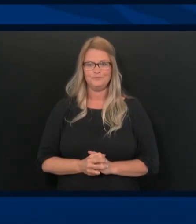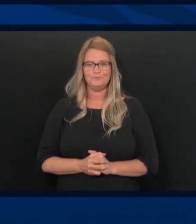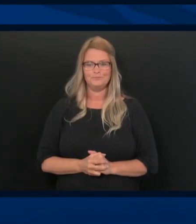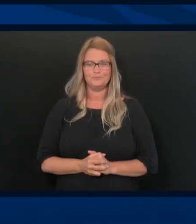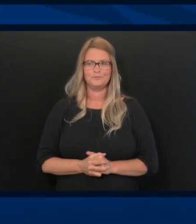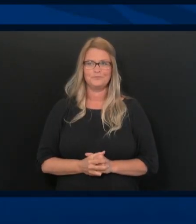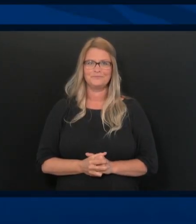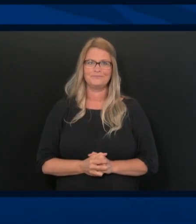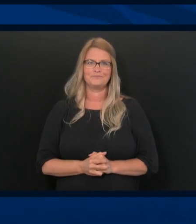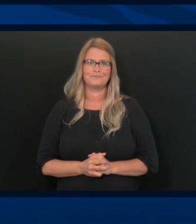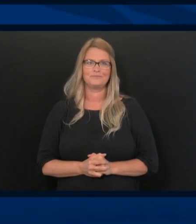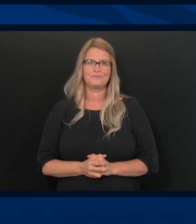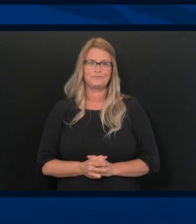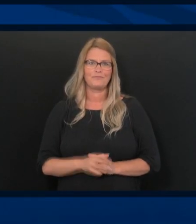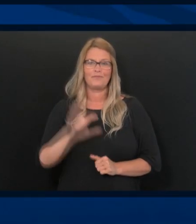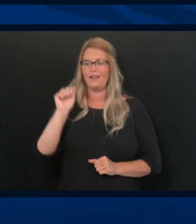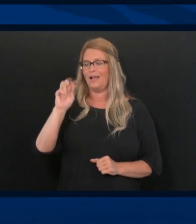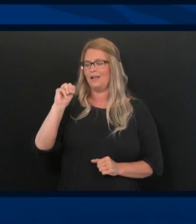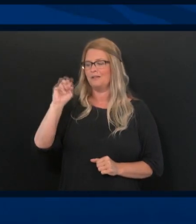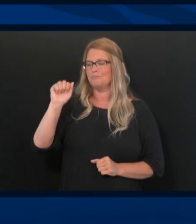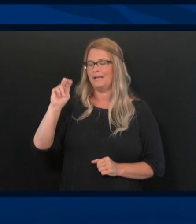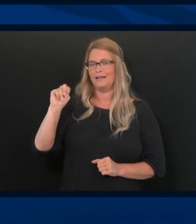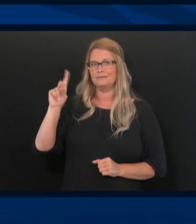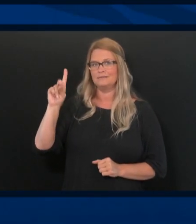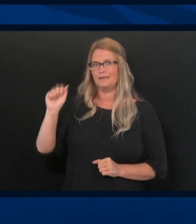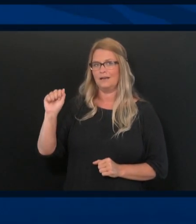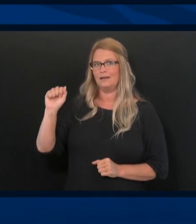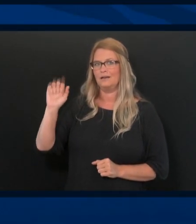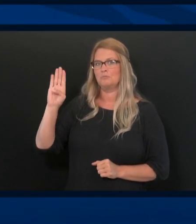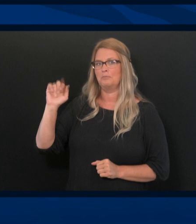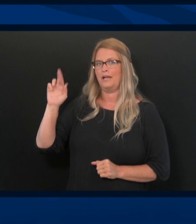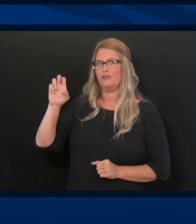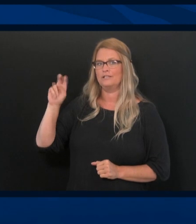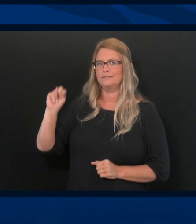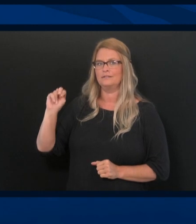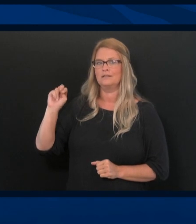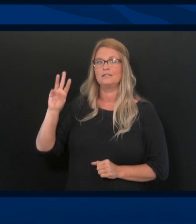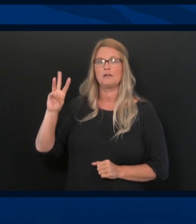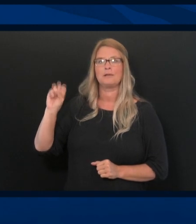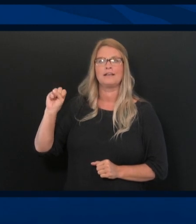All right, thank you, Taylor. Next, we'll go to Amanda Barron with WSAZ.